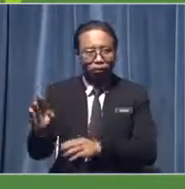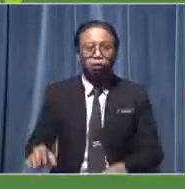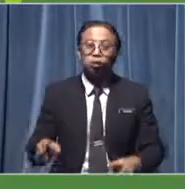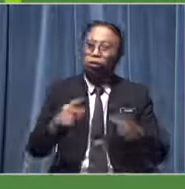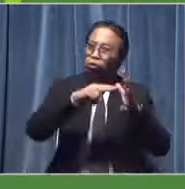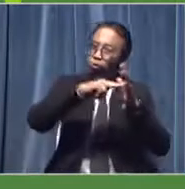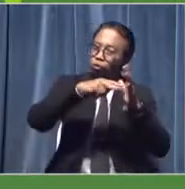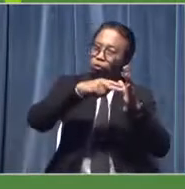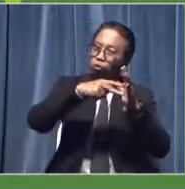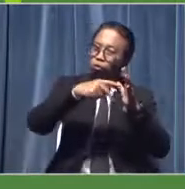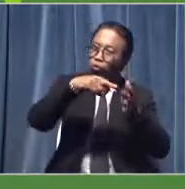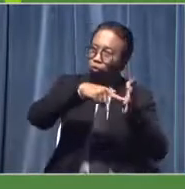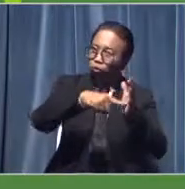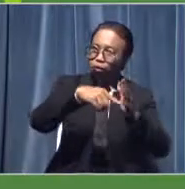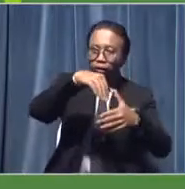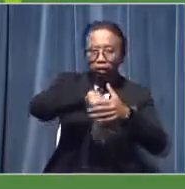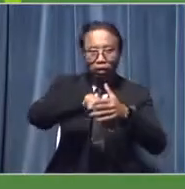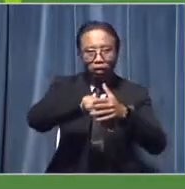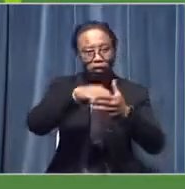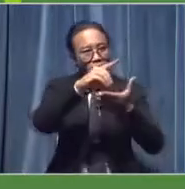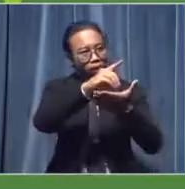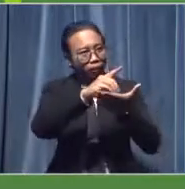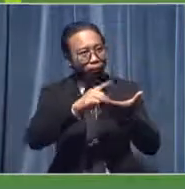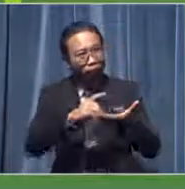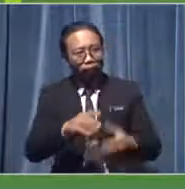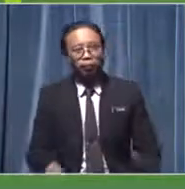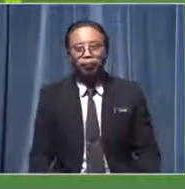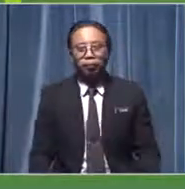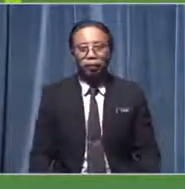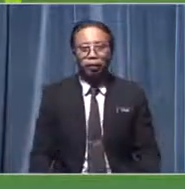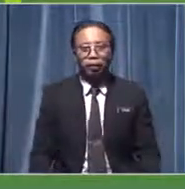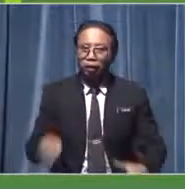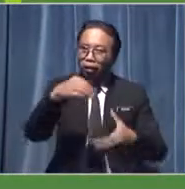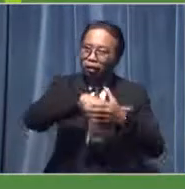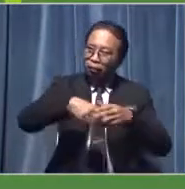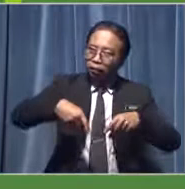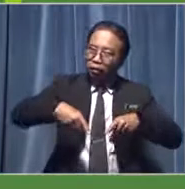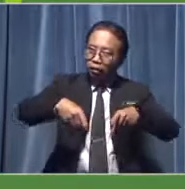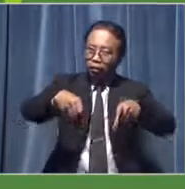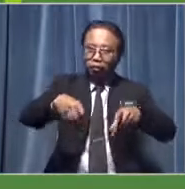the diagram are known as a capacitors in parallel.